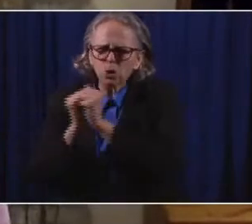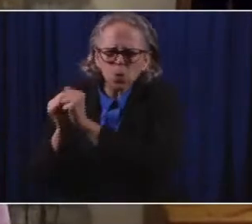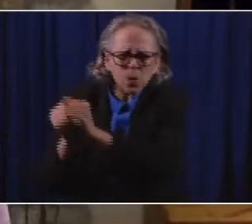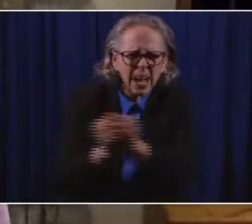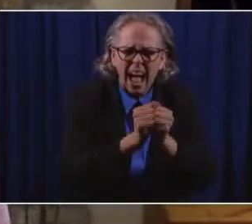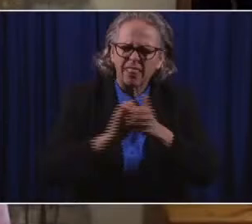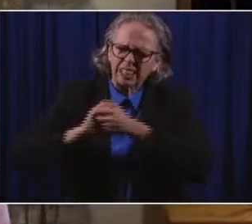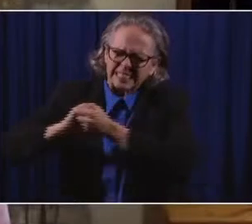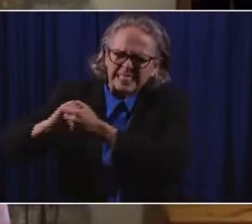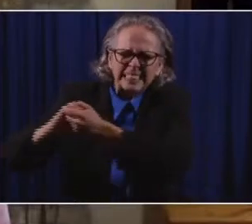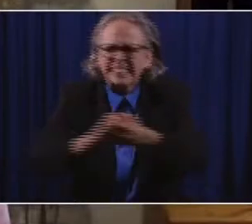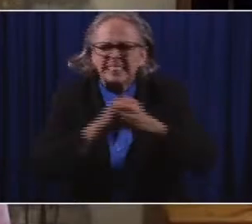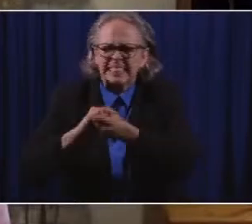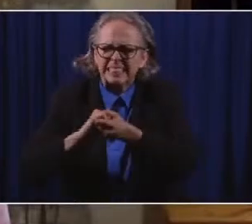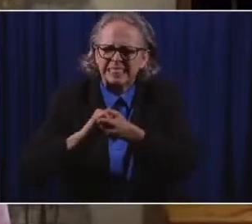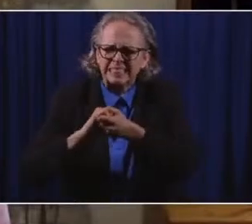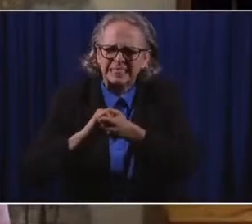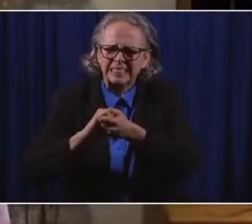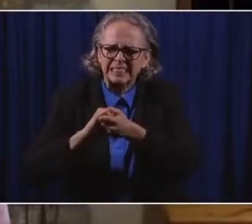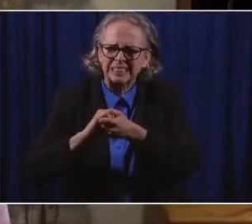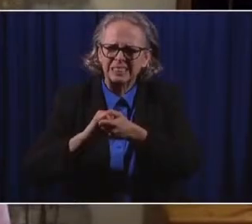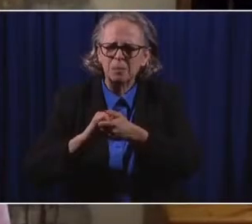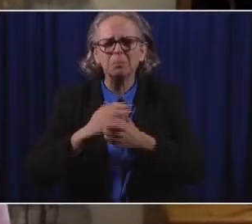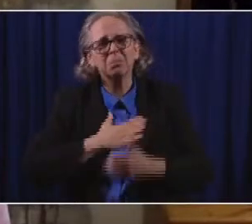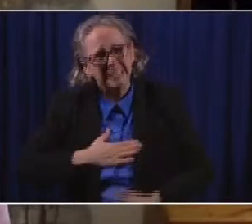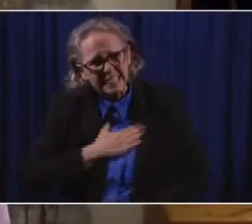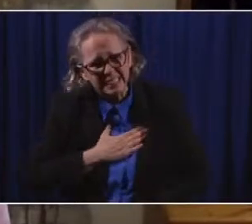different parts of the community.